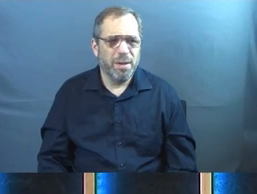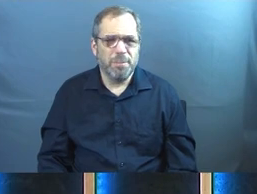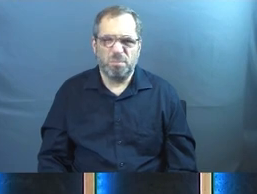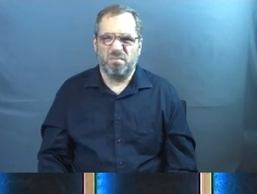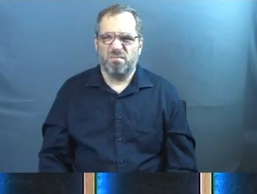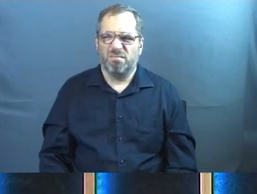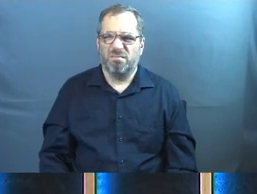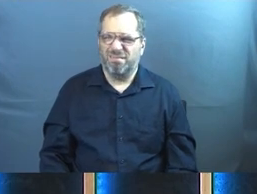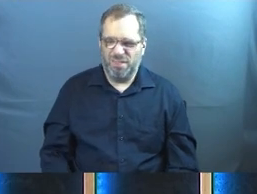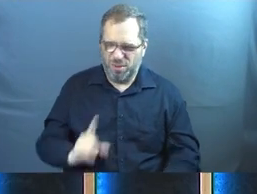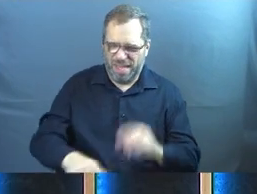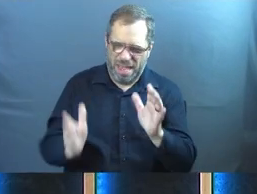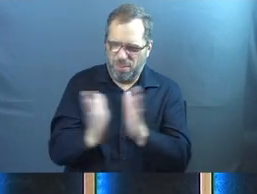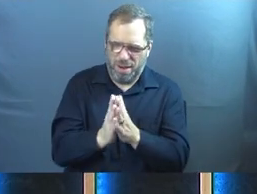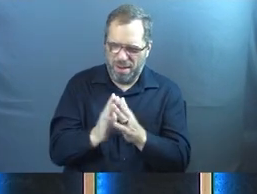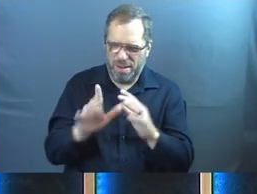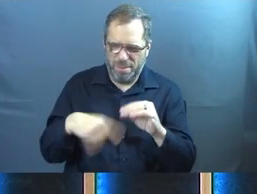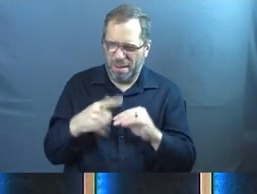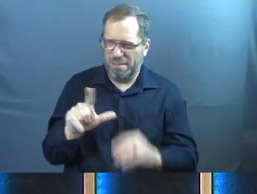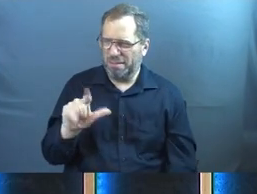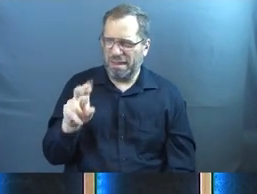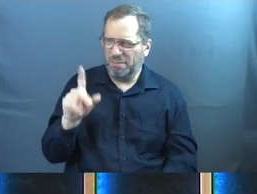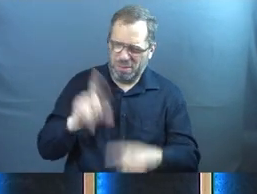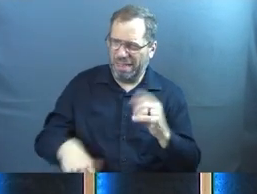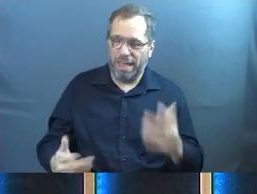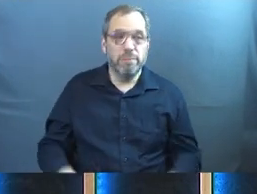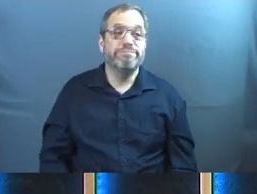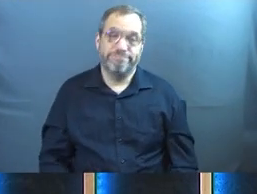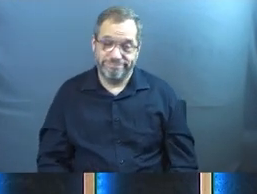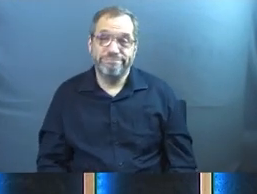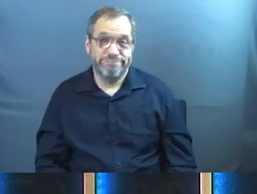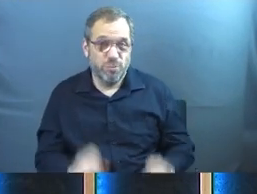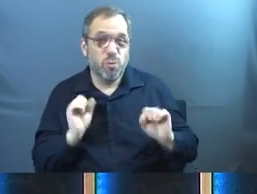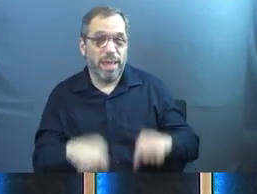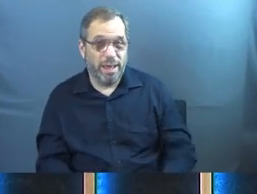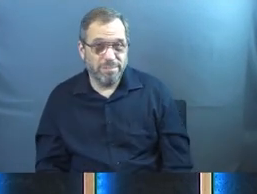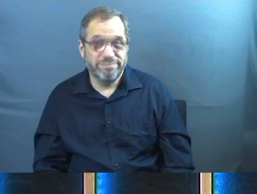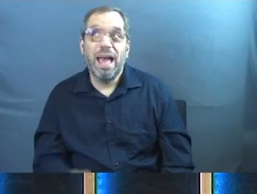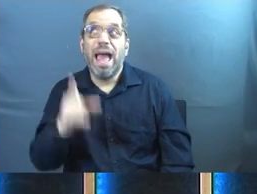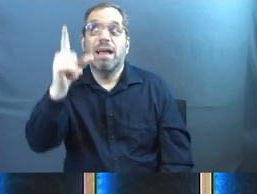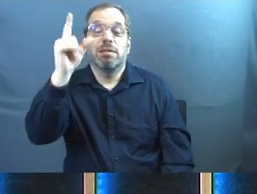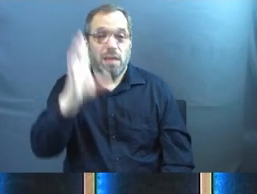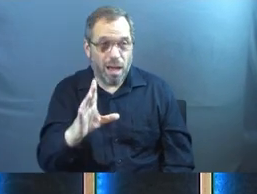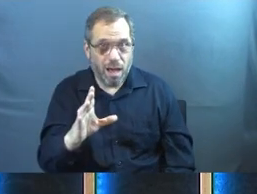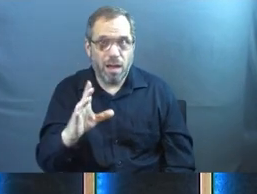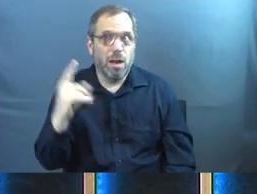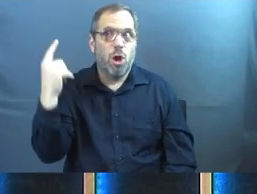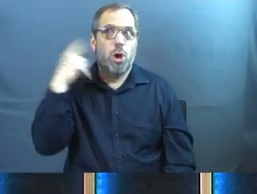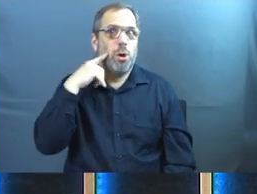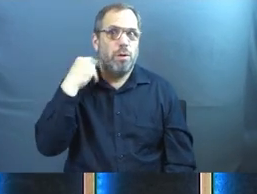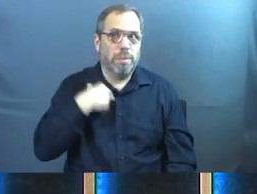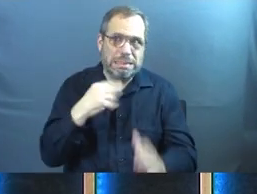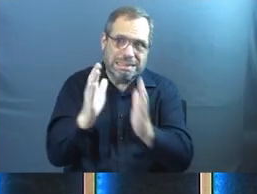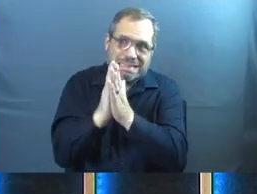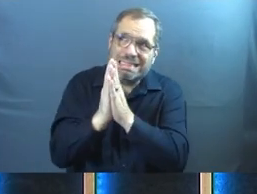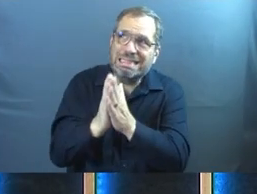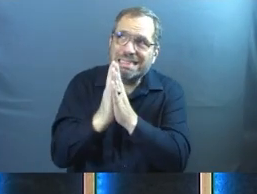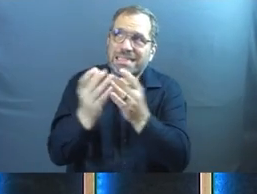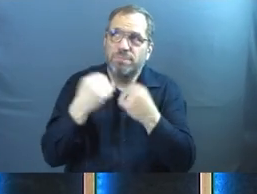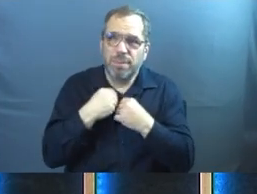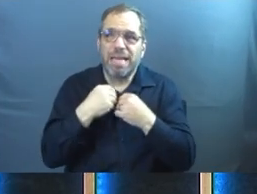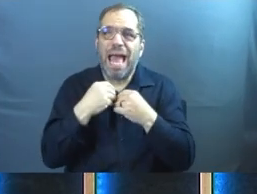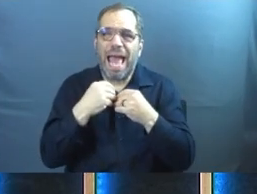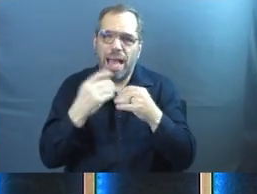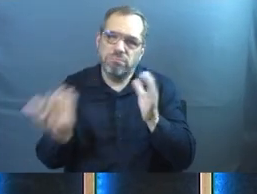Felt so weird. I'm like, you can't pray about love. Yes, you can. And God did. And God heard me. And